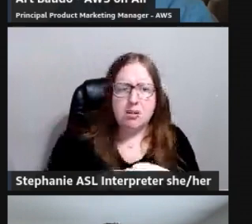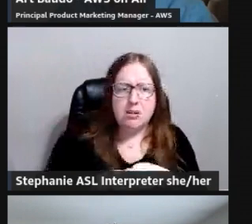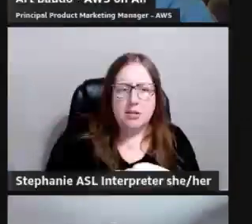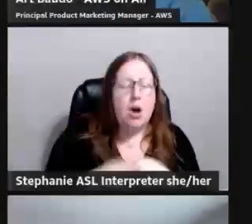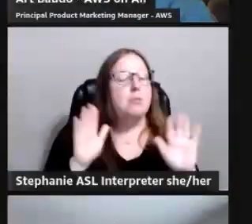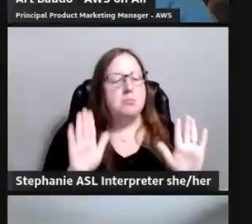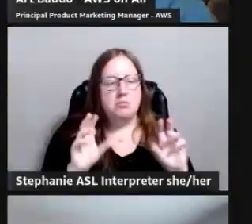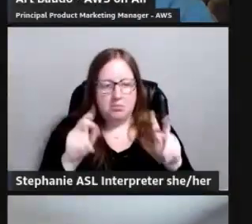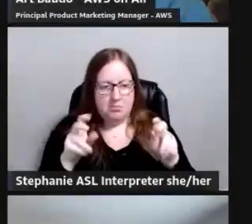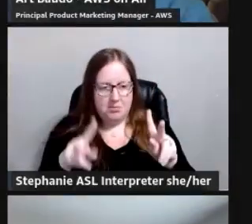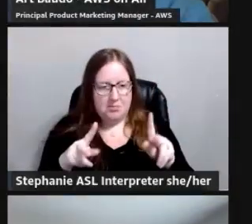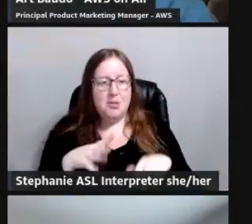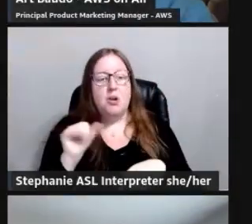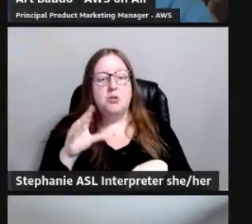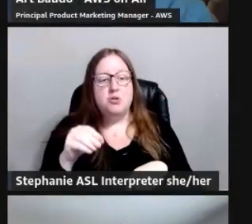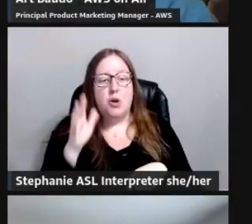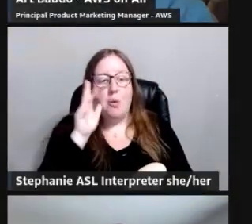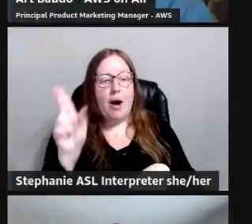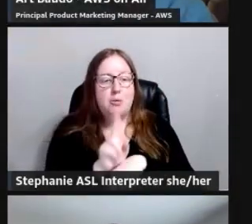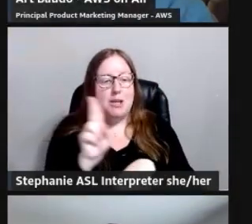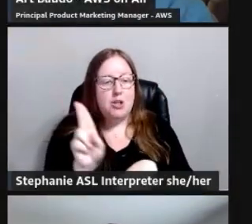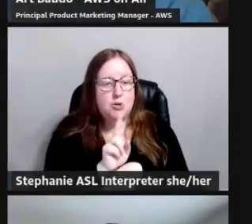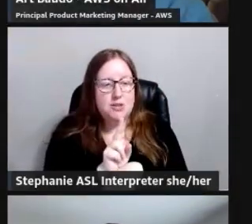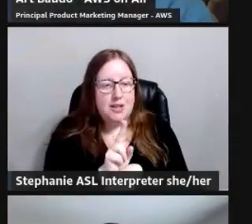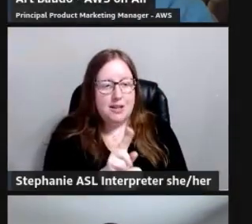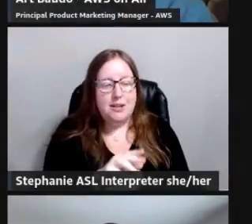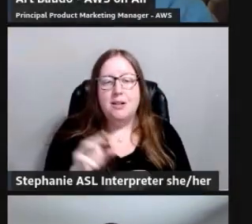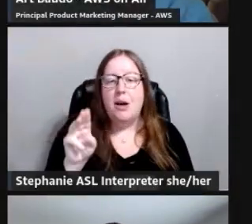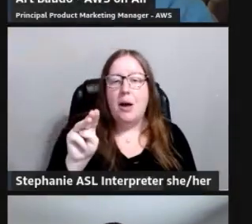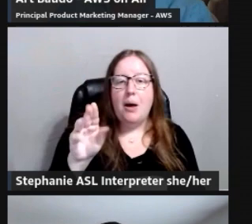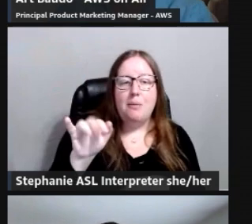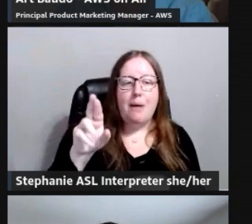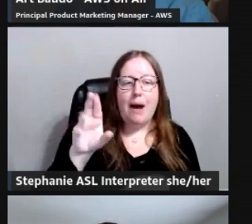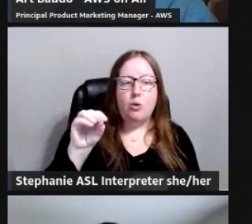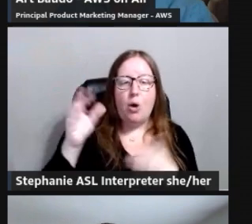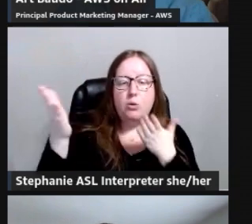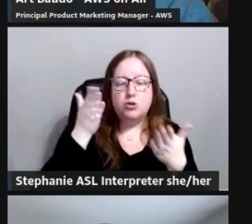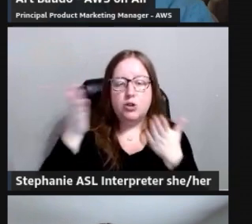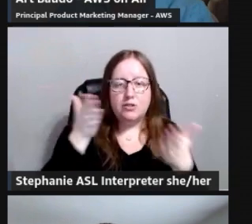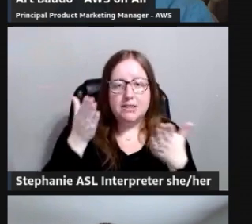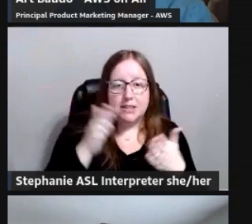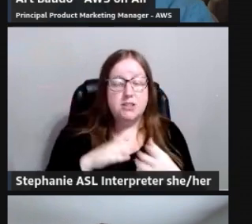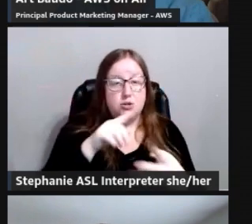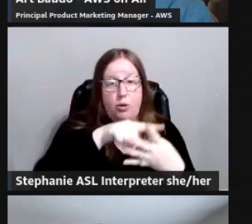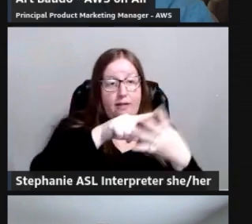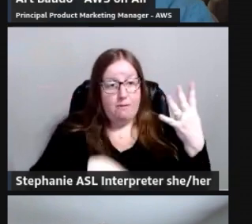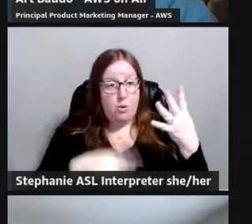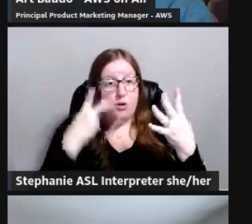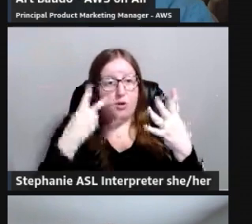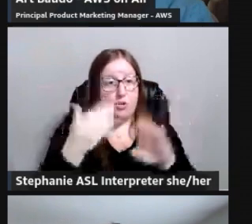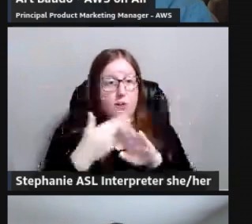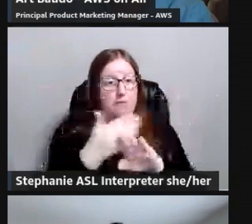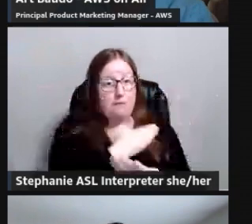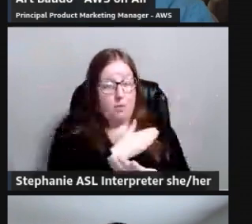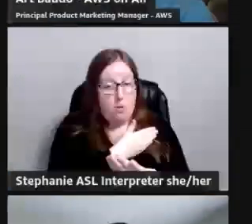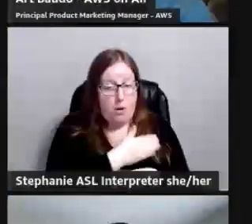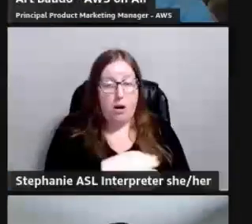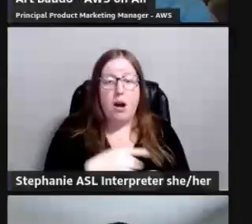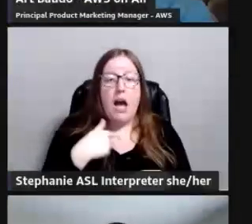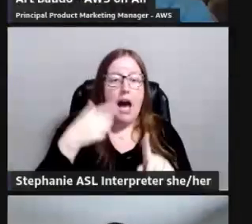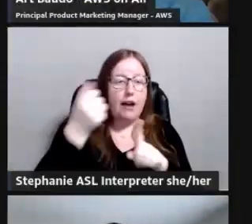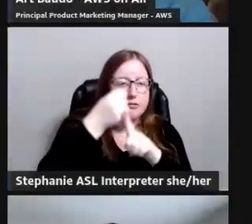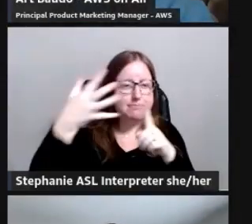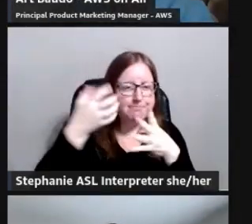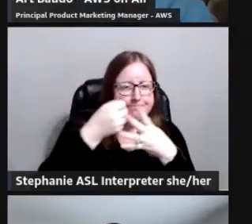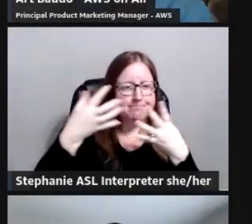Okay. So I'm going to be using microservices. So all the 4 steps that you saw before are broken down into